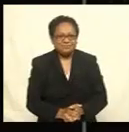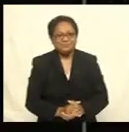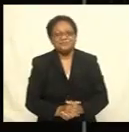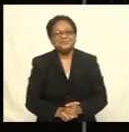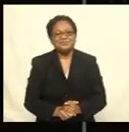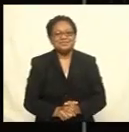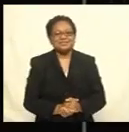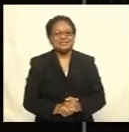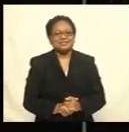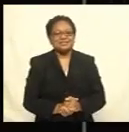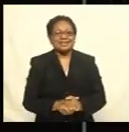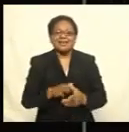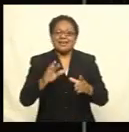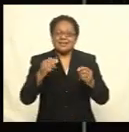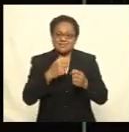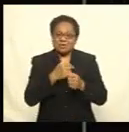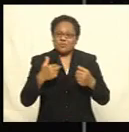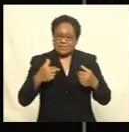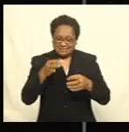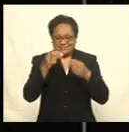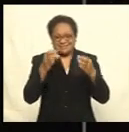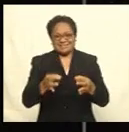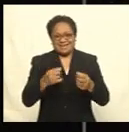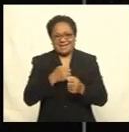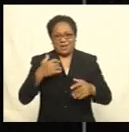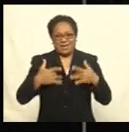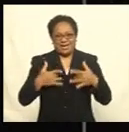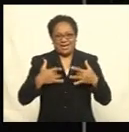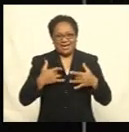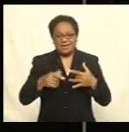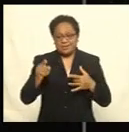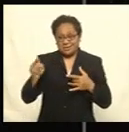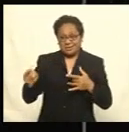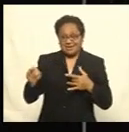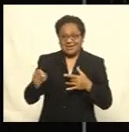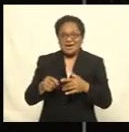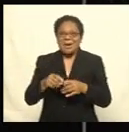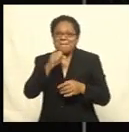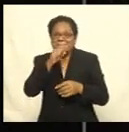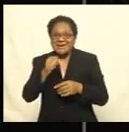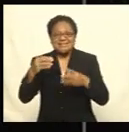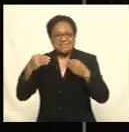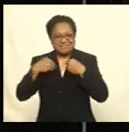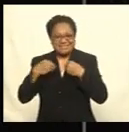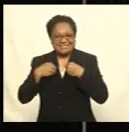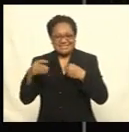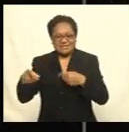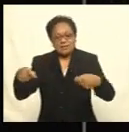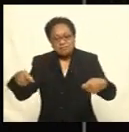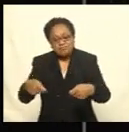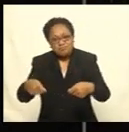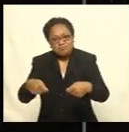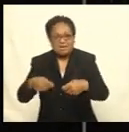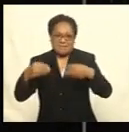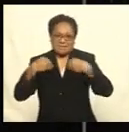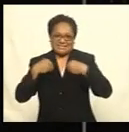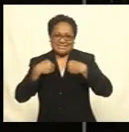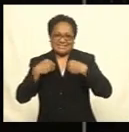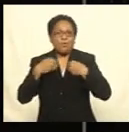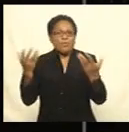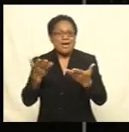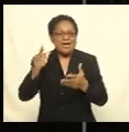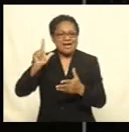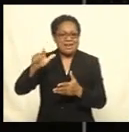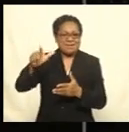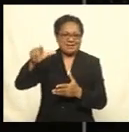Our life is what we make of it. That's what drives Muhammad Farooq, who owns and operates a firewood business in Lambasa.